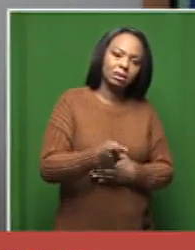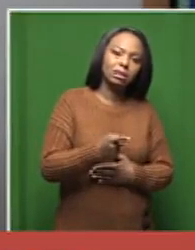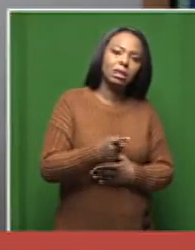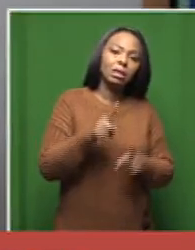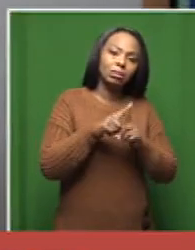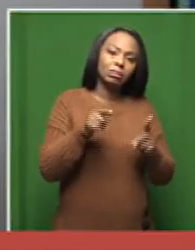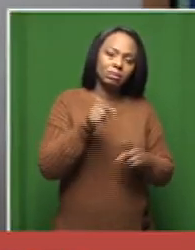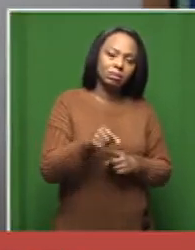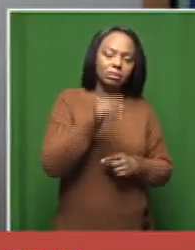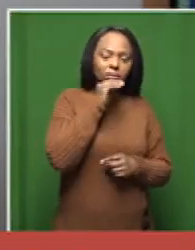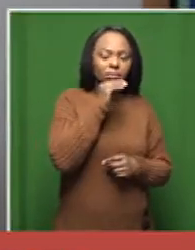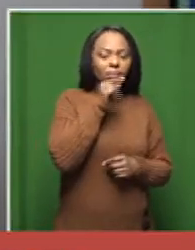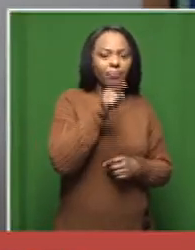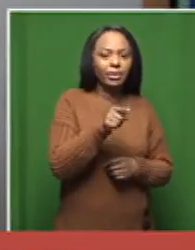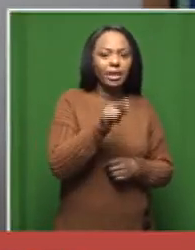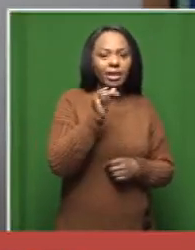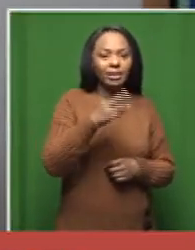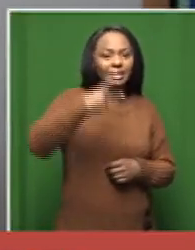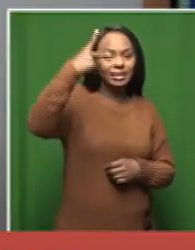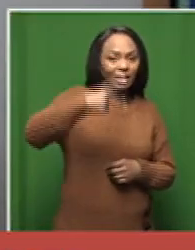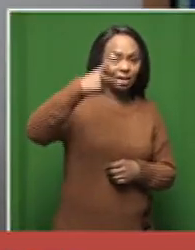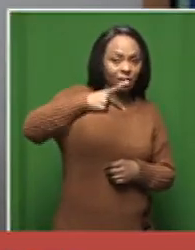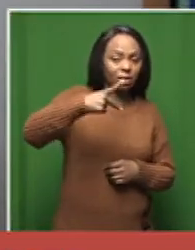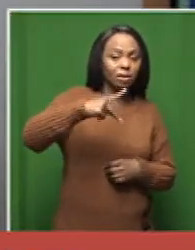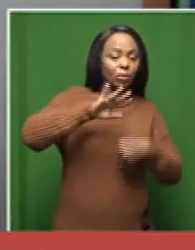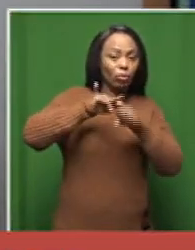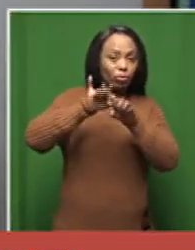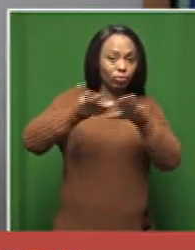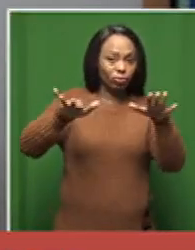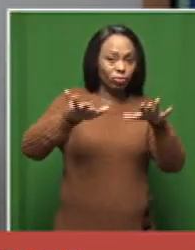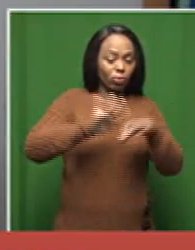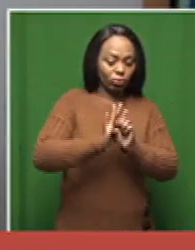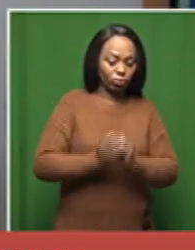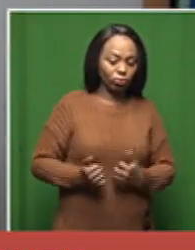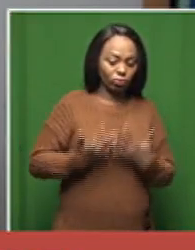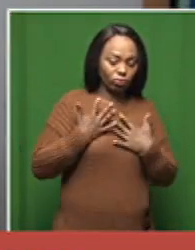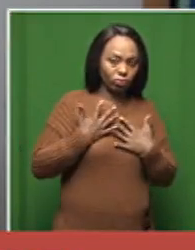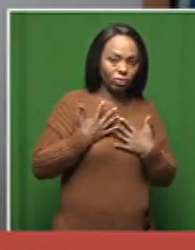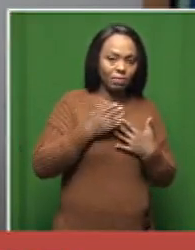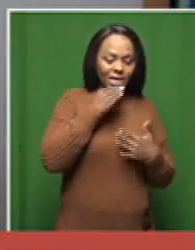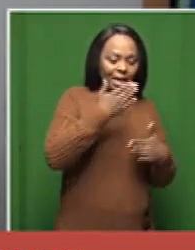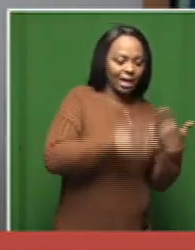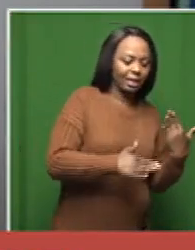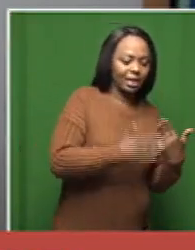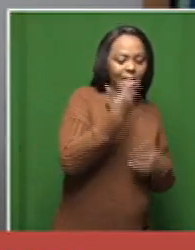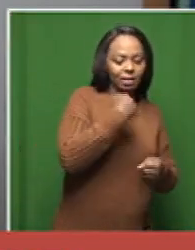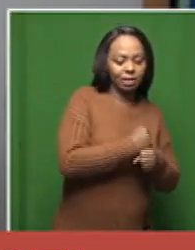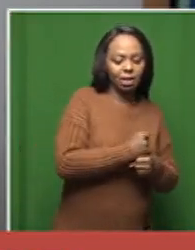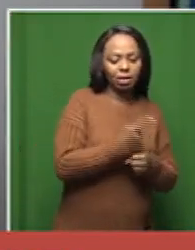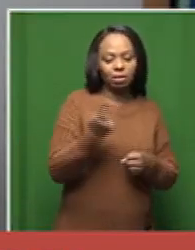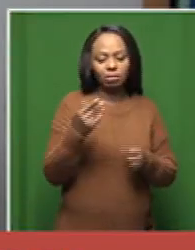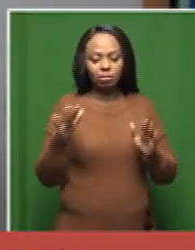that exposure. If it was a second wave, in other words, at the end of last year, beginning of this year, then it would be with